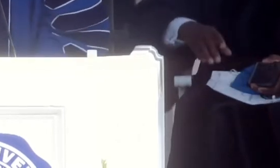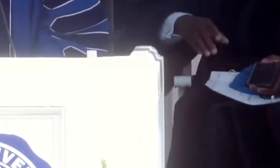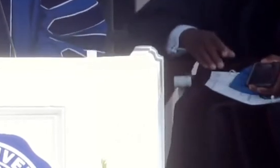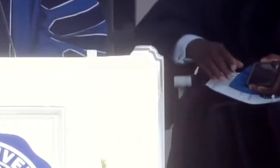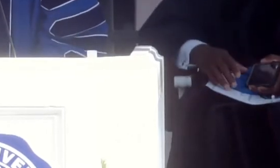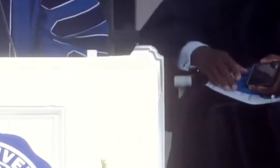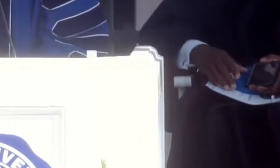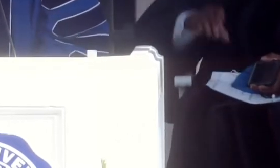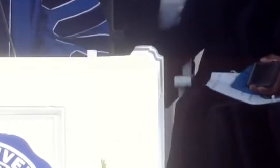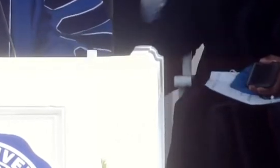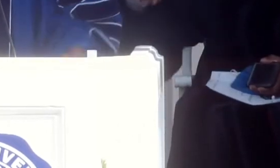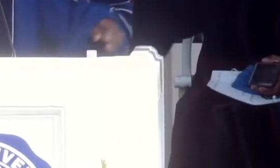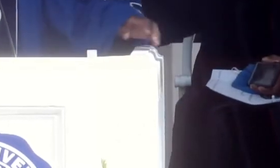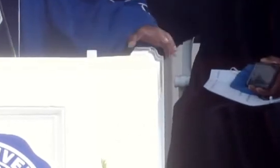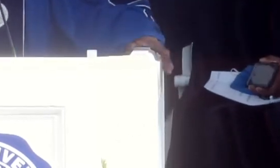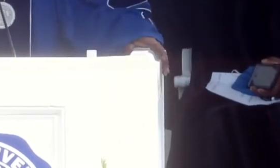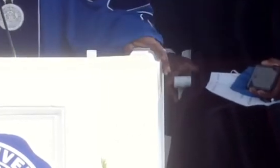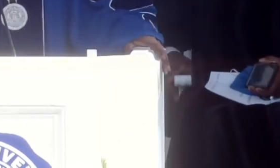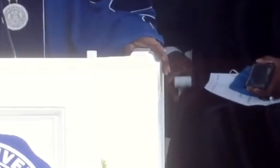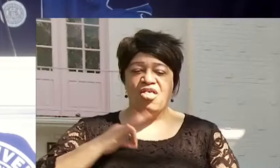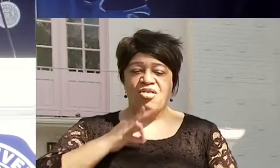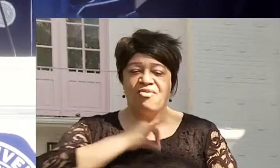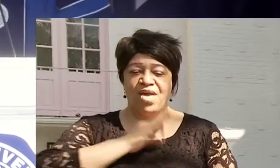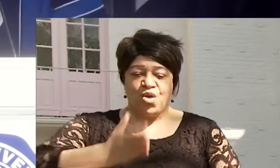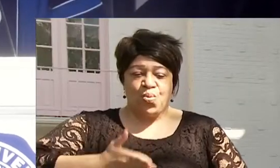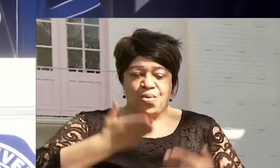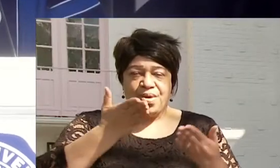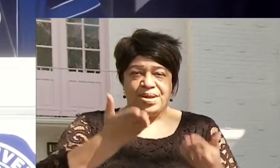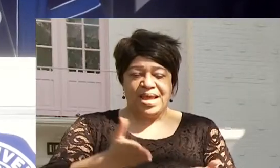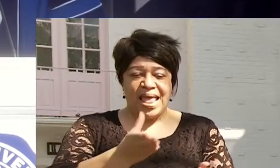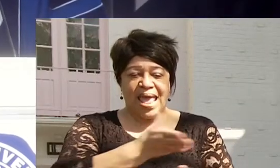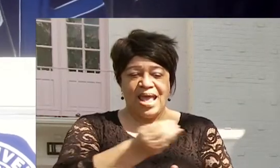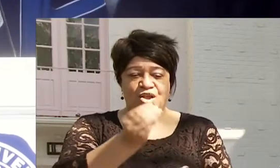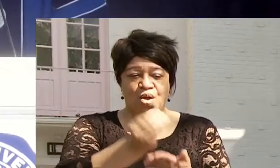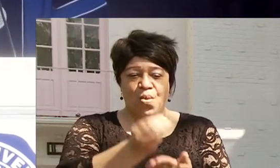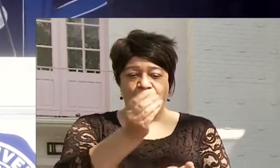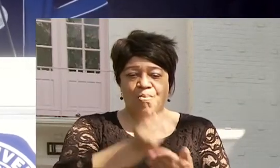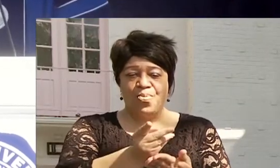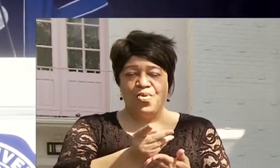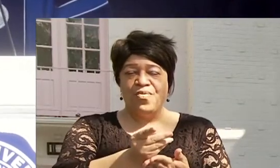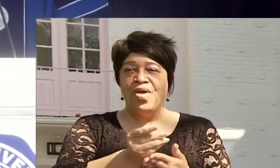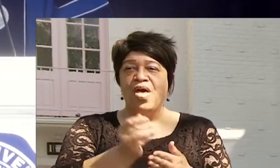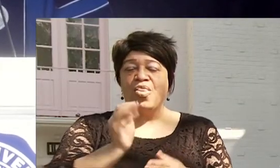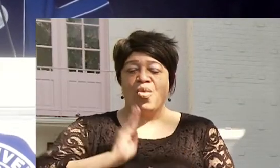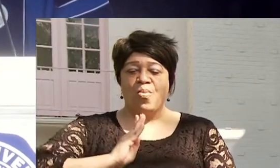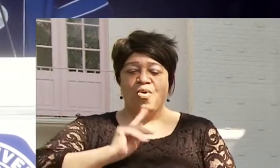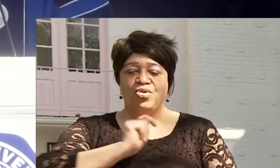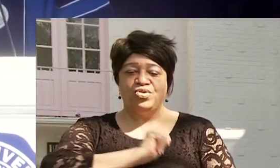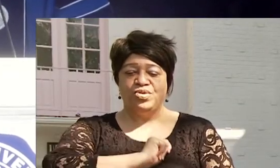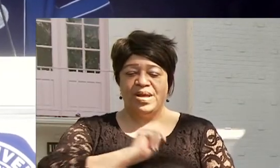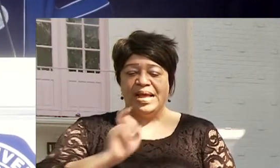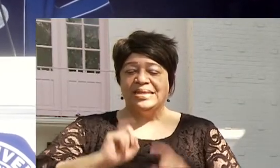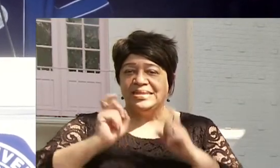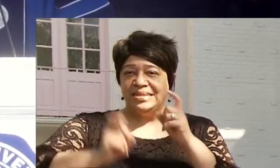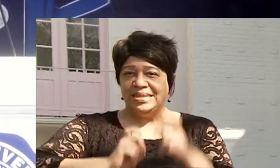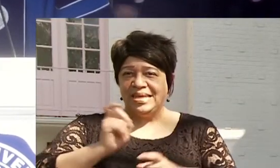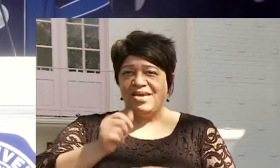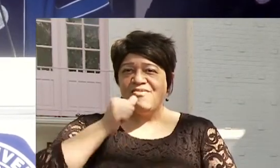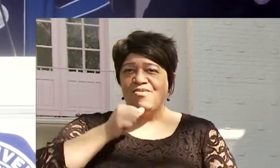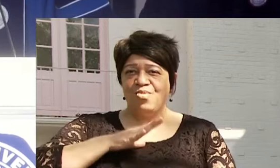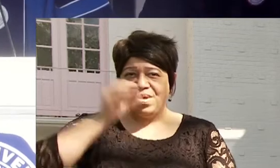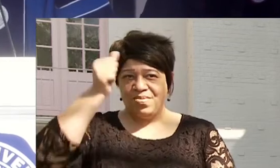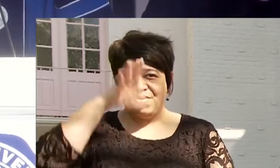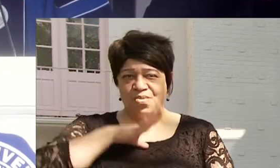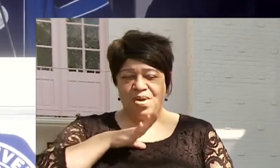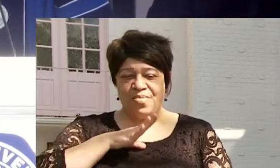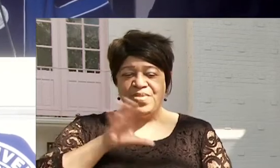I am pleased to accept the faculty's recommendation and the approval of the Board of Trustees to confer upon these women and men the degree